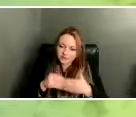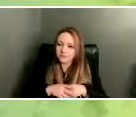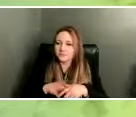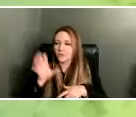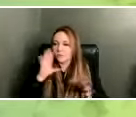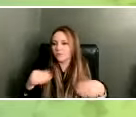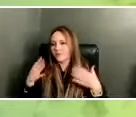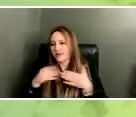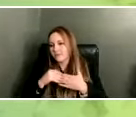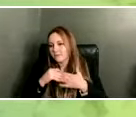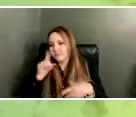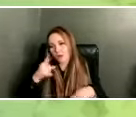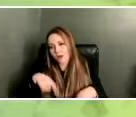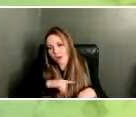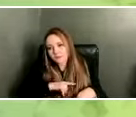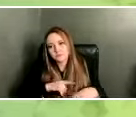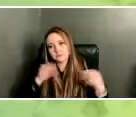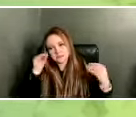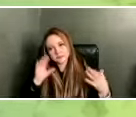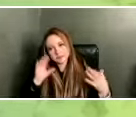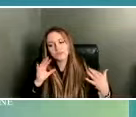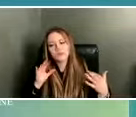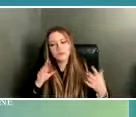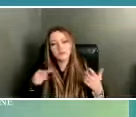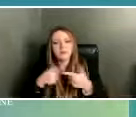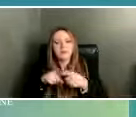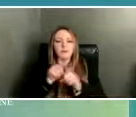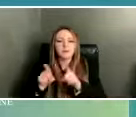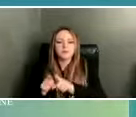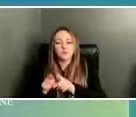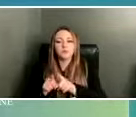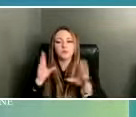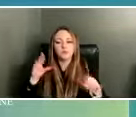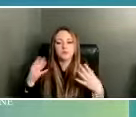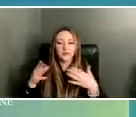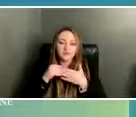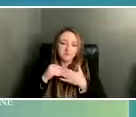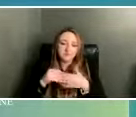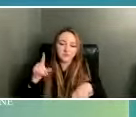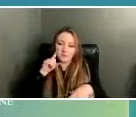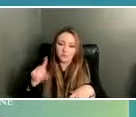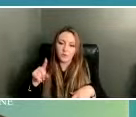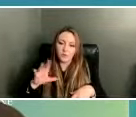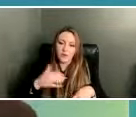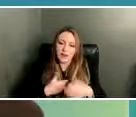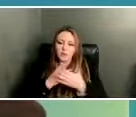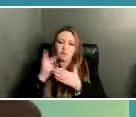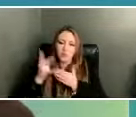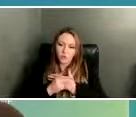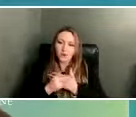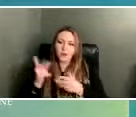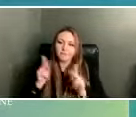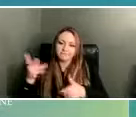provides flexibilities for us as the teachers. And then it also, of course, provides flexibility as well for our program